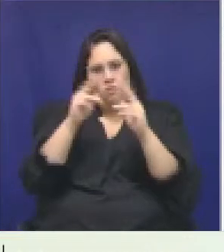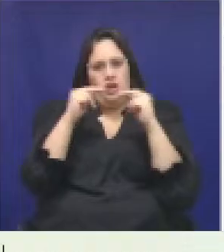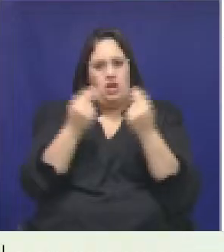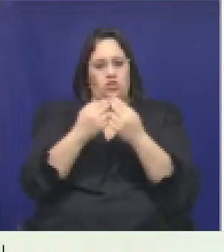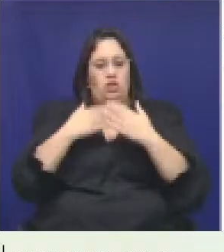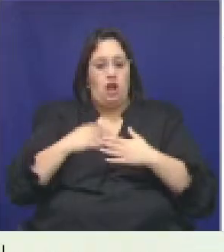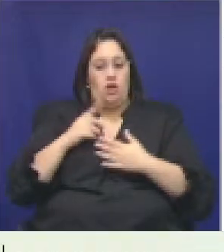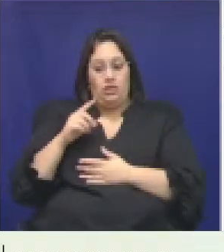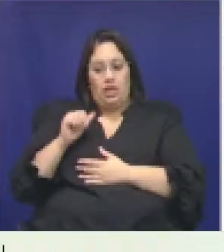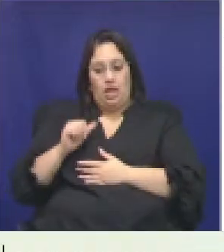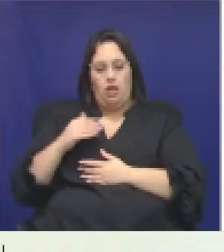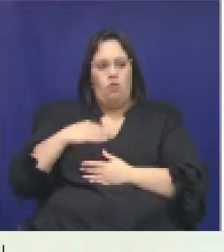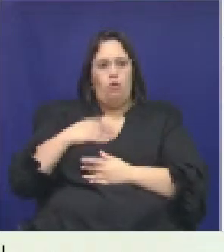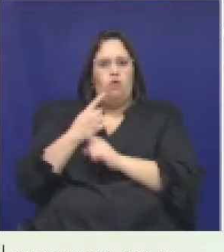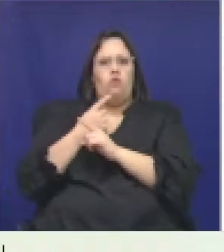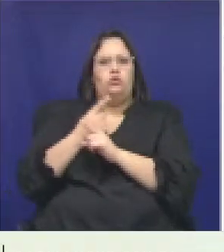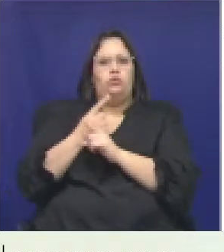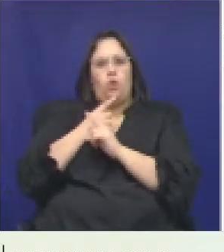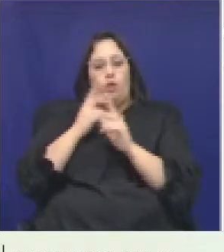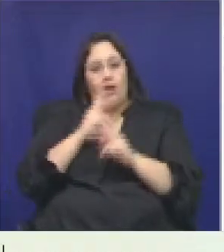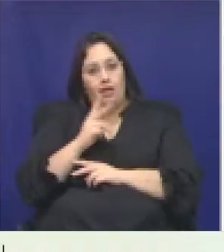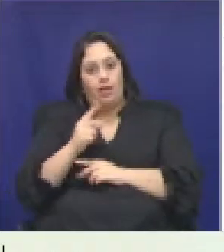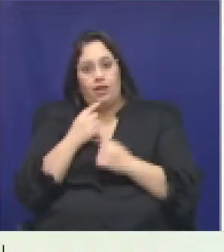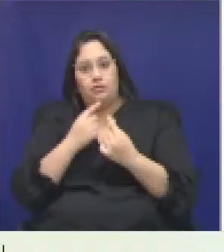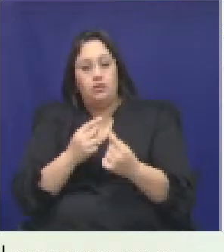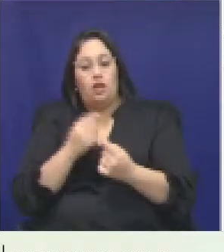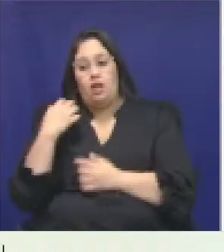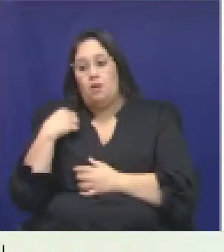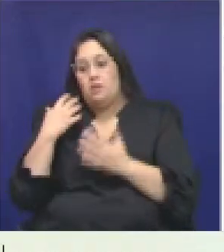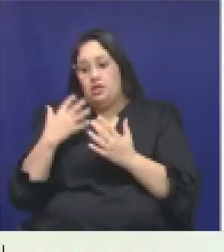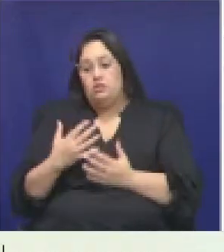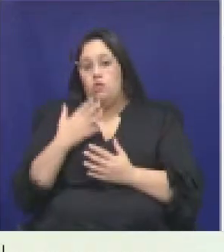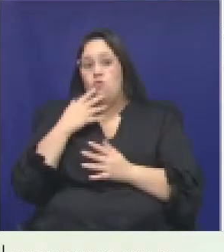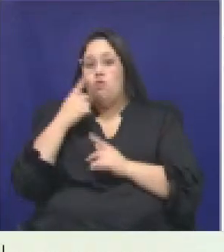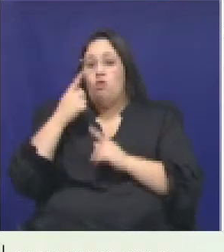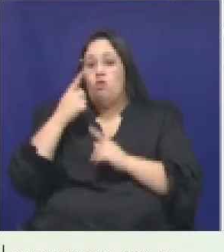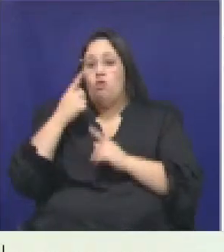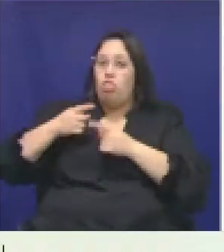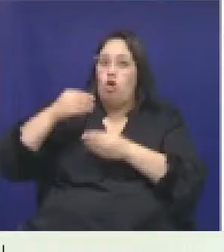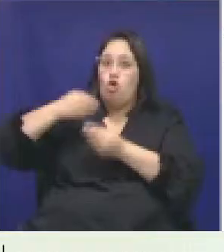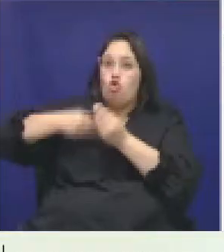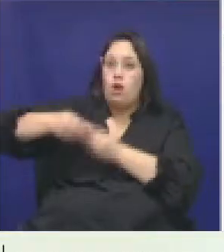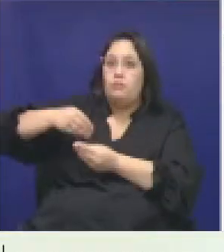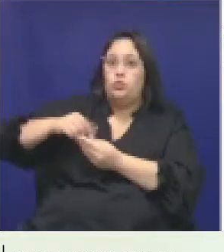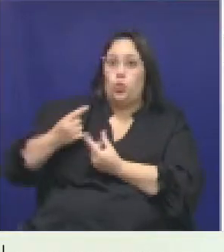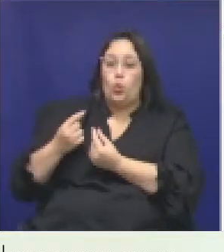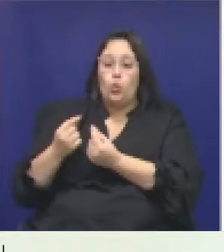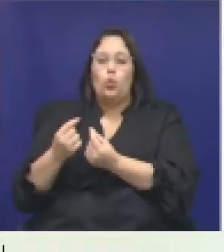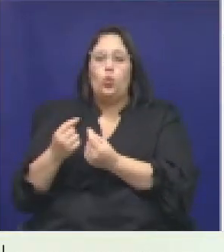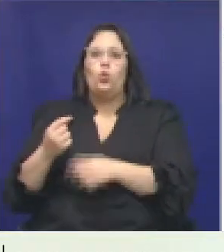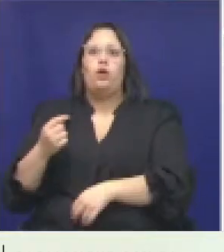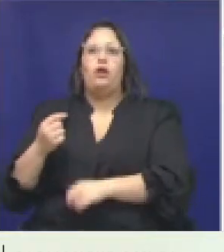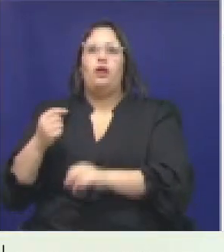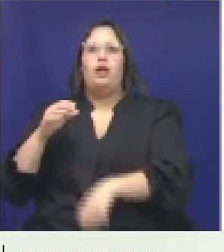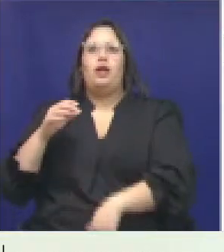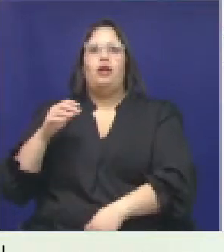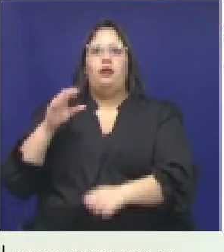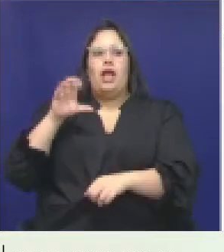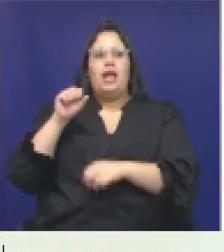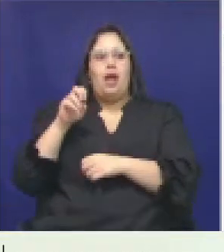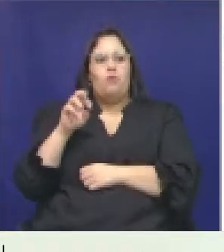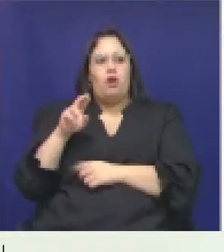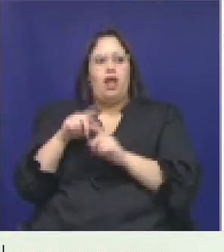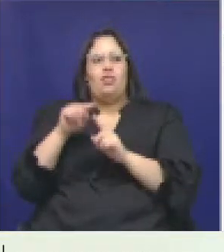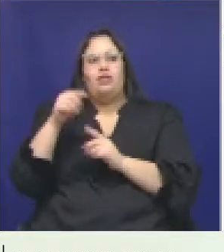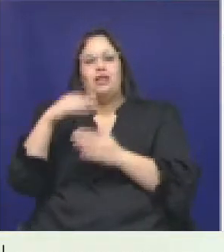the DA, we also iterate that ministers accused of corruption, Cameron, and in this case